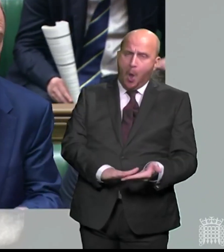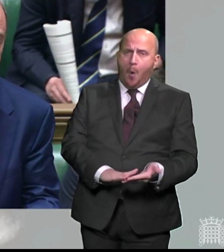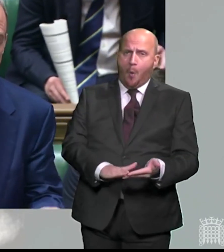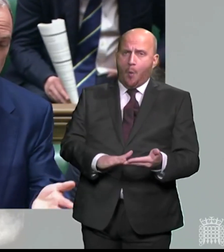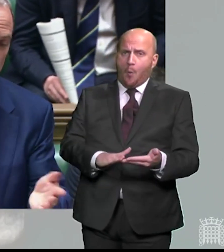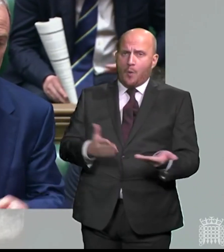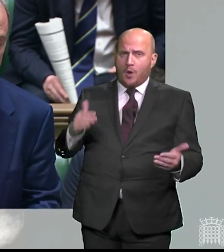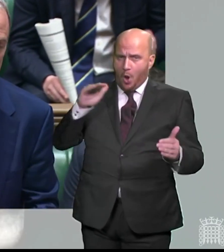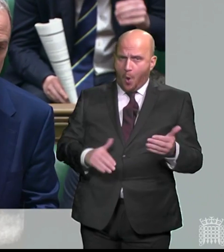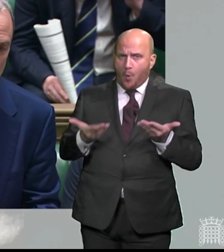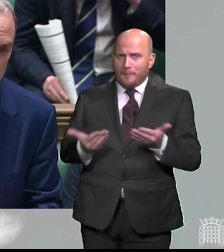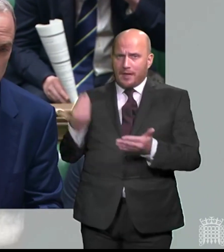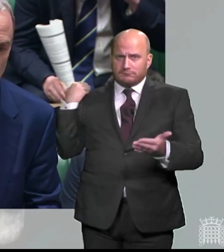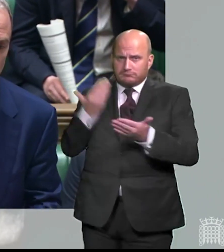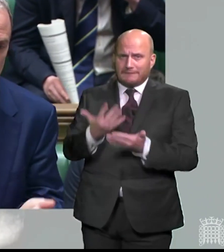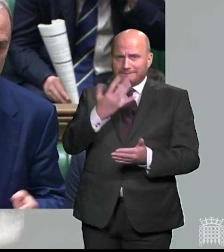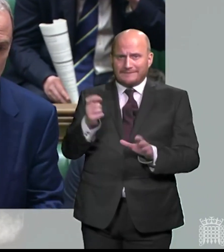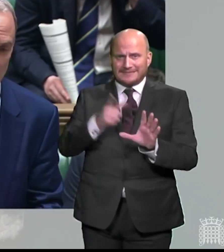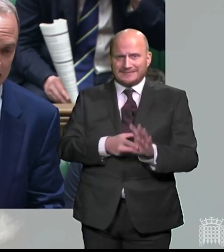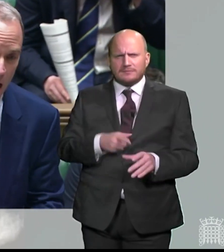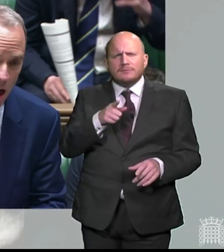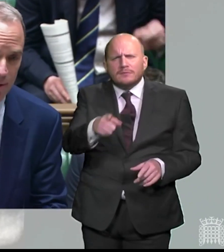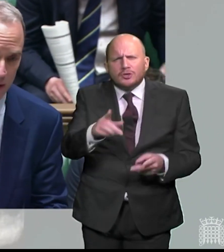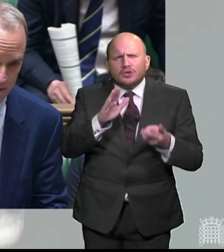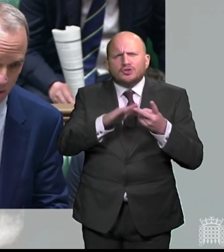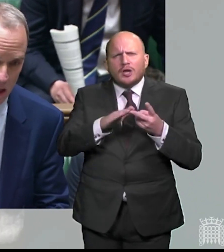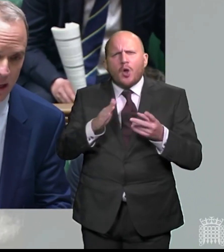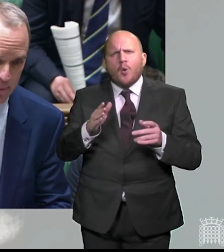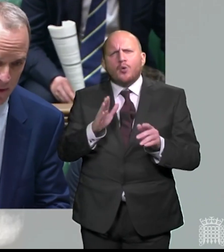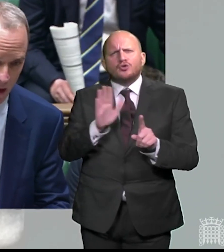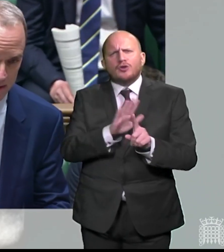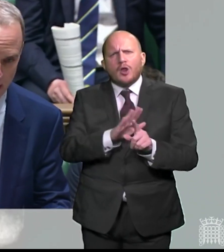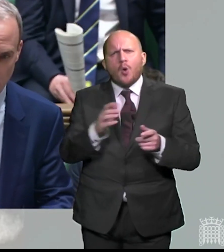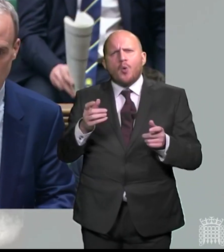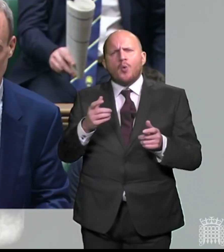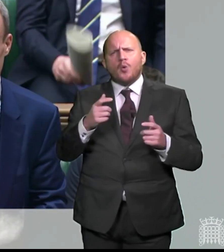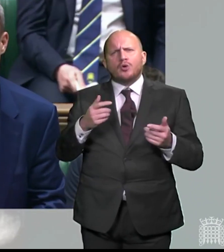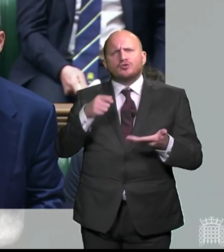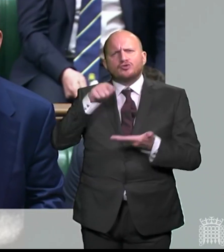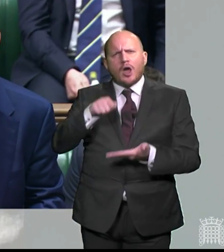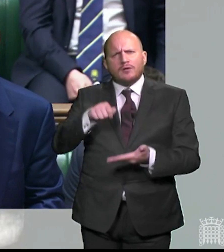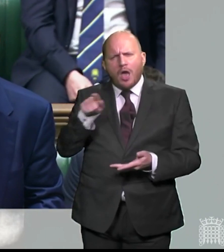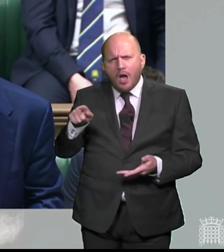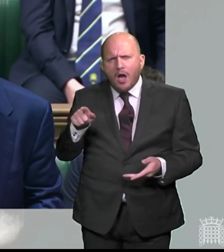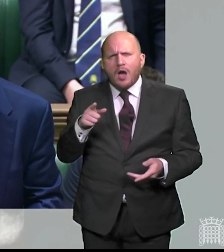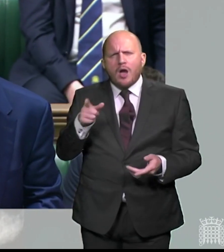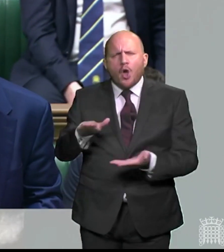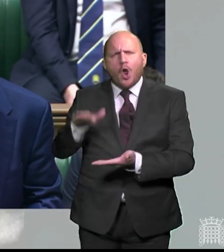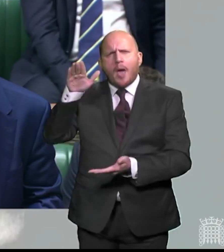Well, she's saying the Shadows Chancellor is saying it's gone up. It's half the level left by the last Labour government.